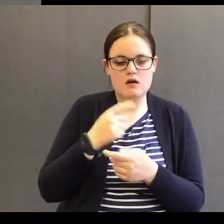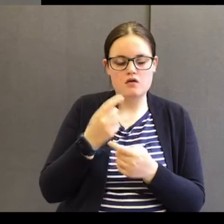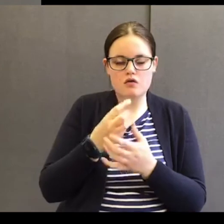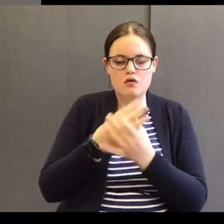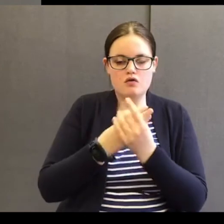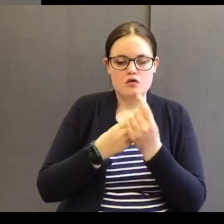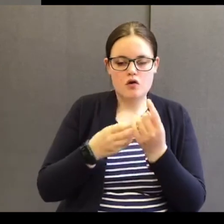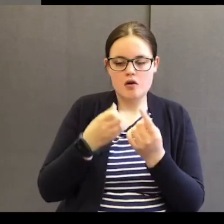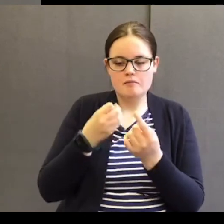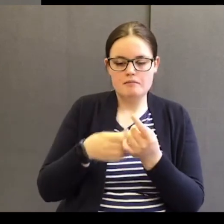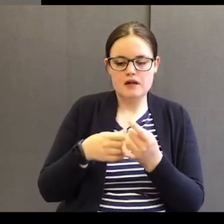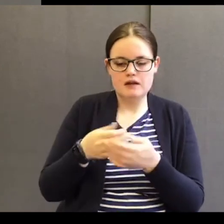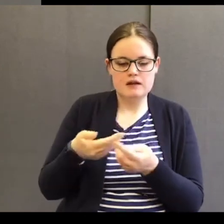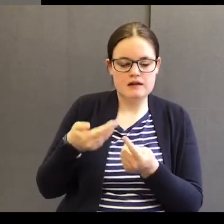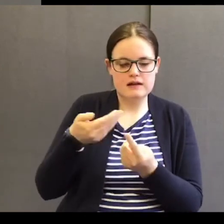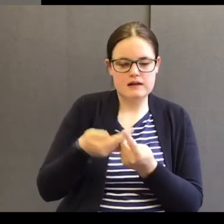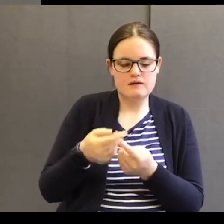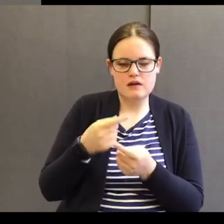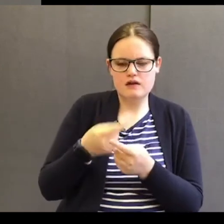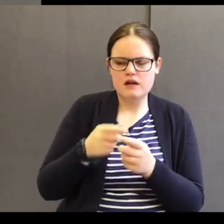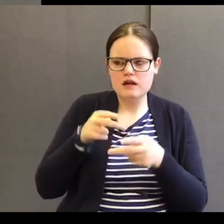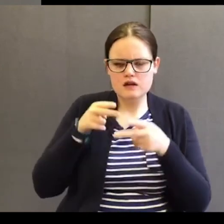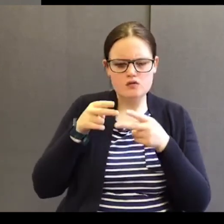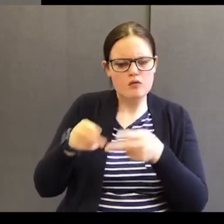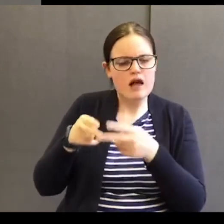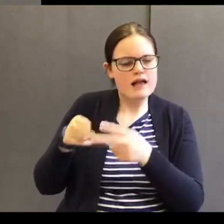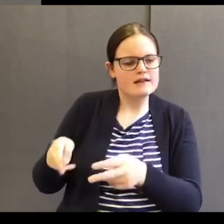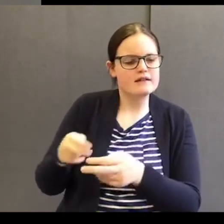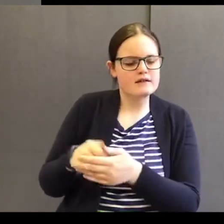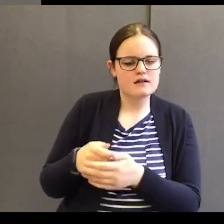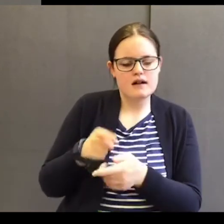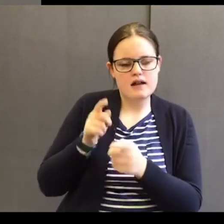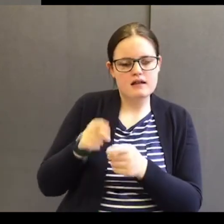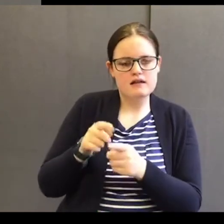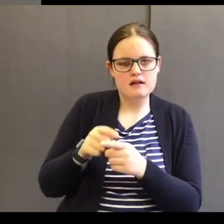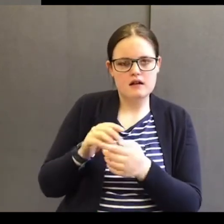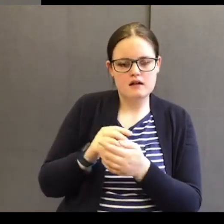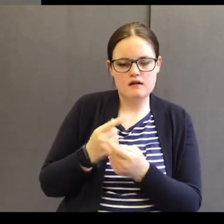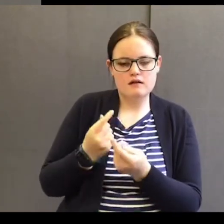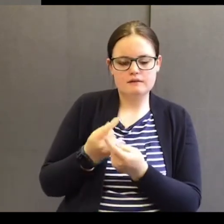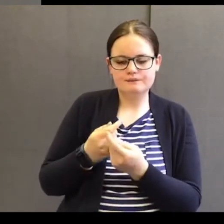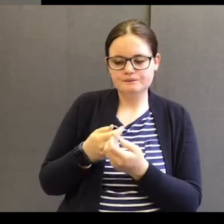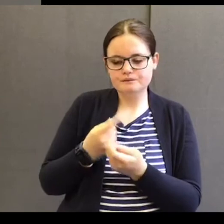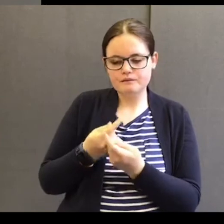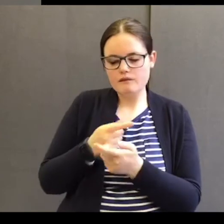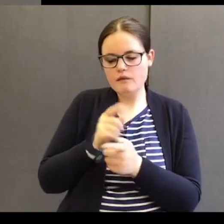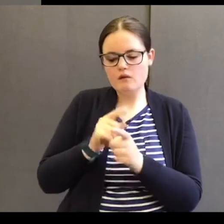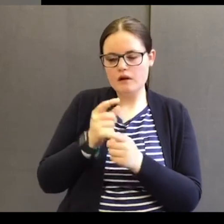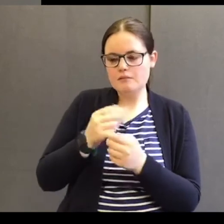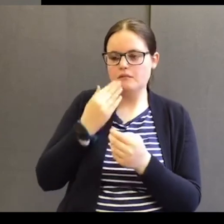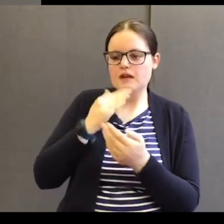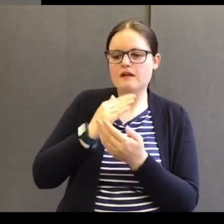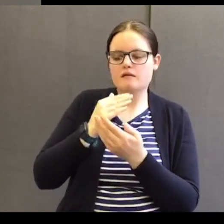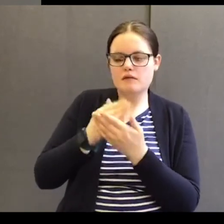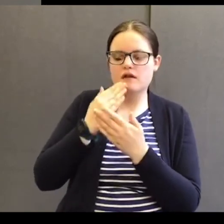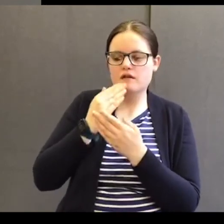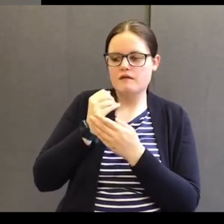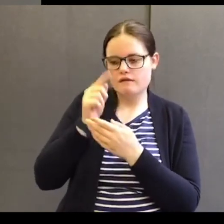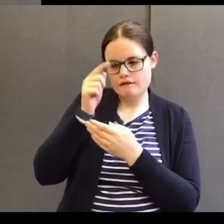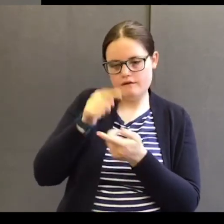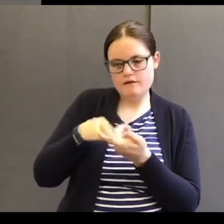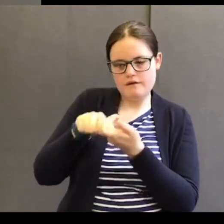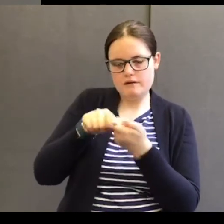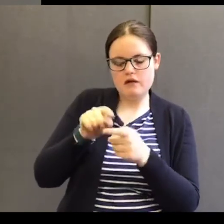the Holy Ghost, whom God has given. These are the ways, these are the means in which